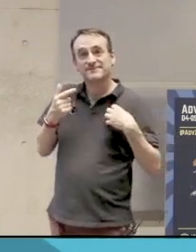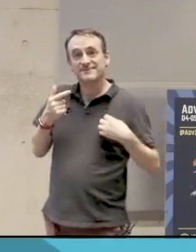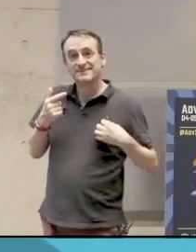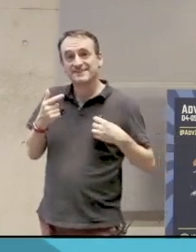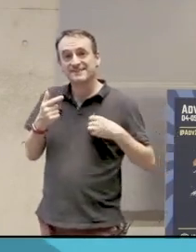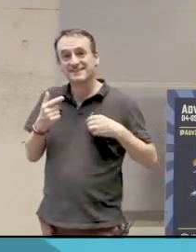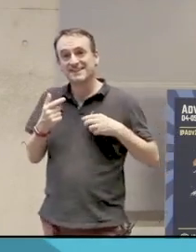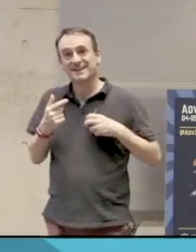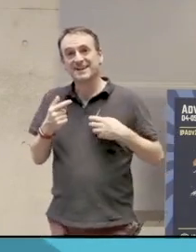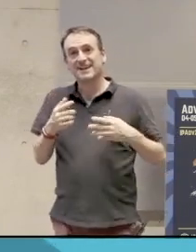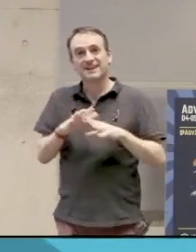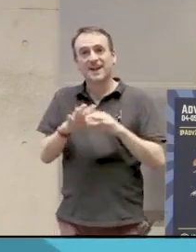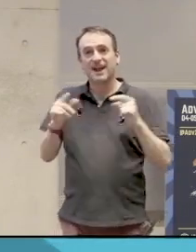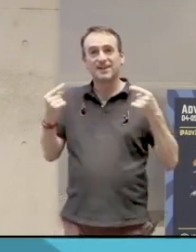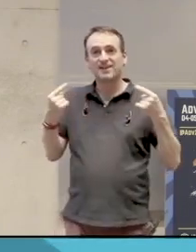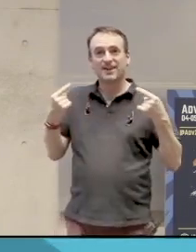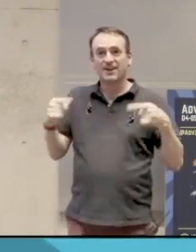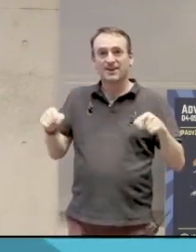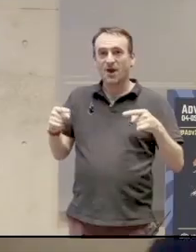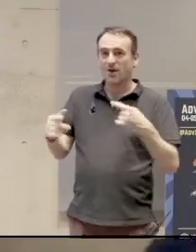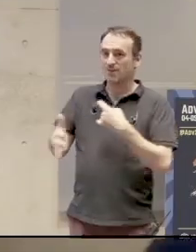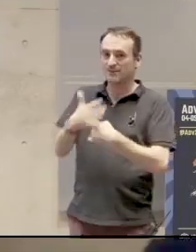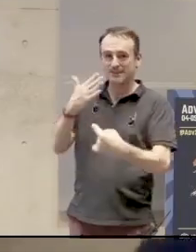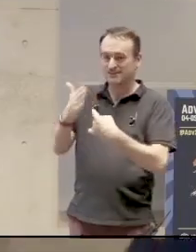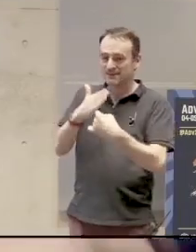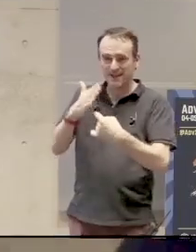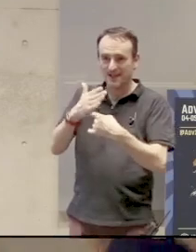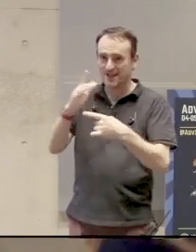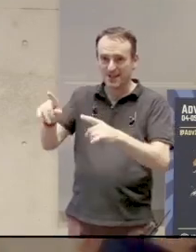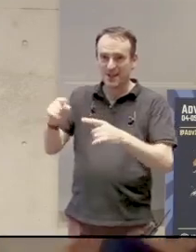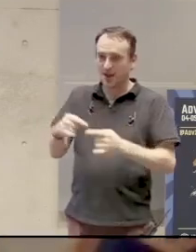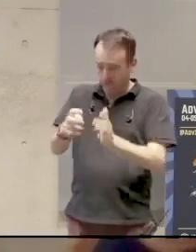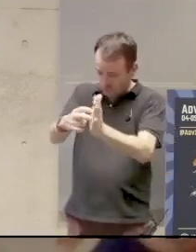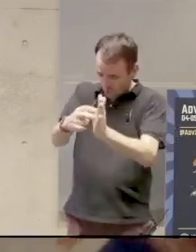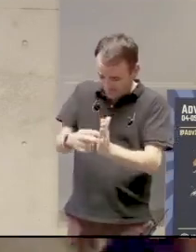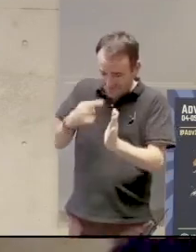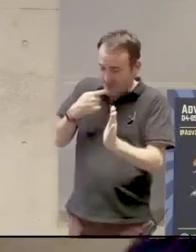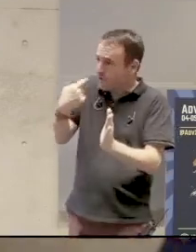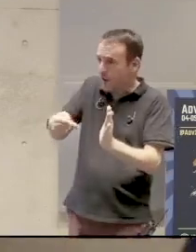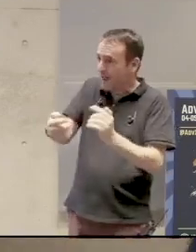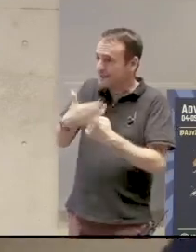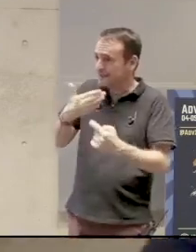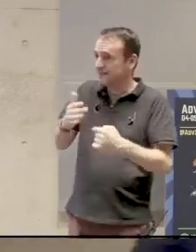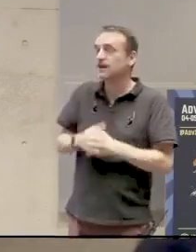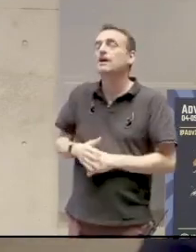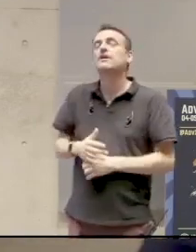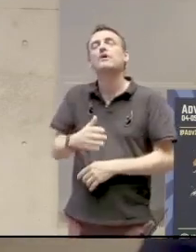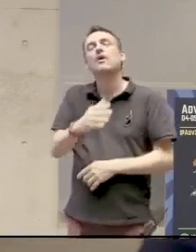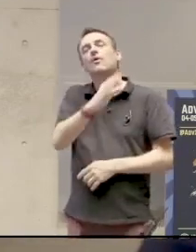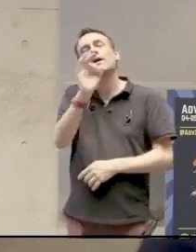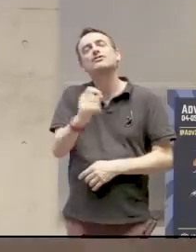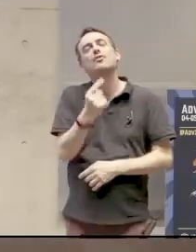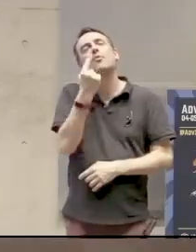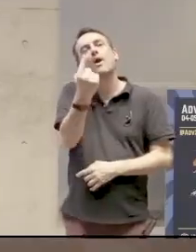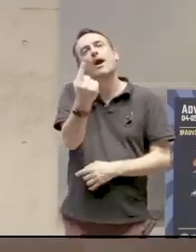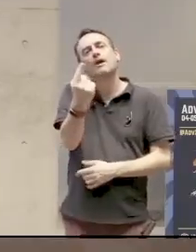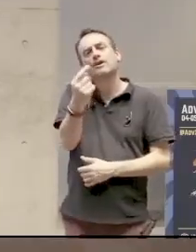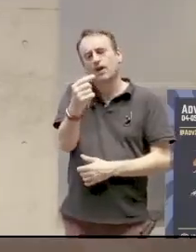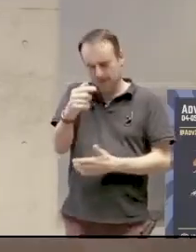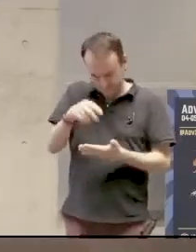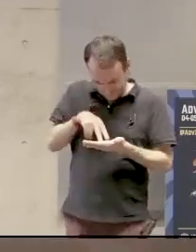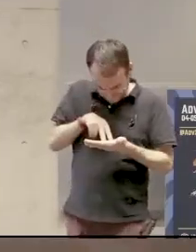let's go. We have altered the notes. Pray we do not alter them further. Now, can anyone remember what question 1 was supposed to